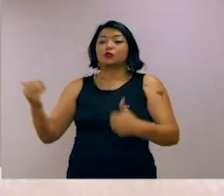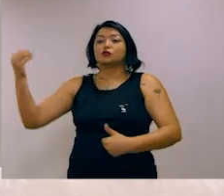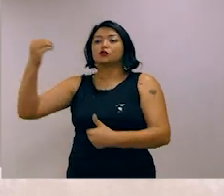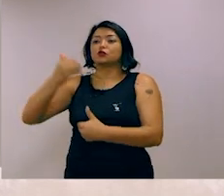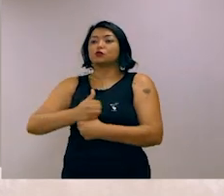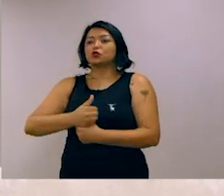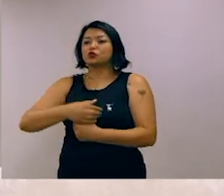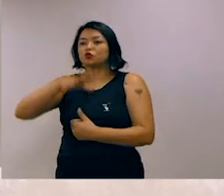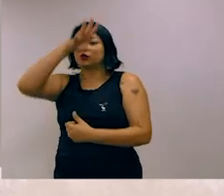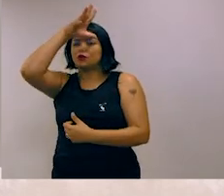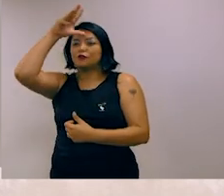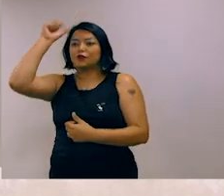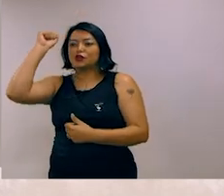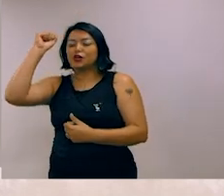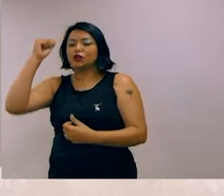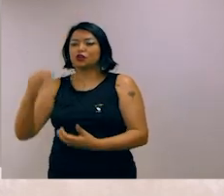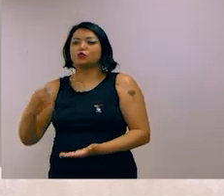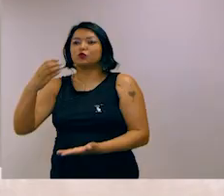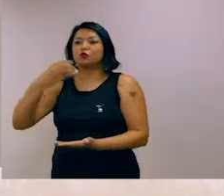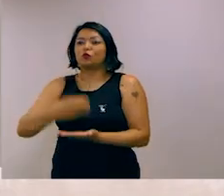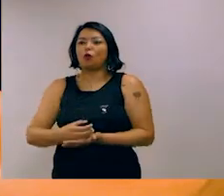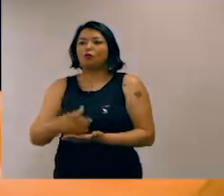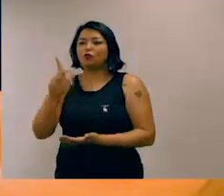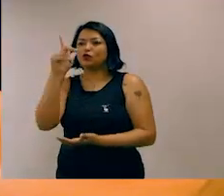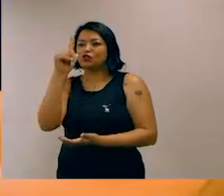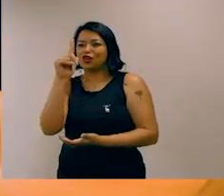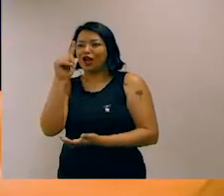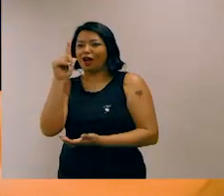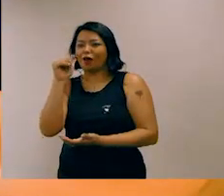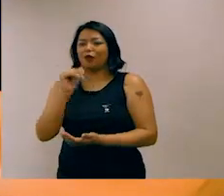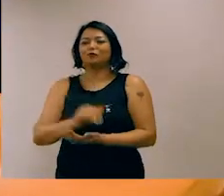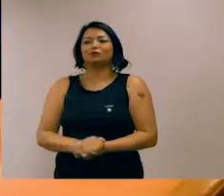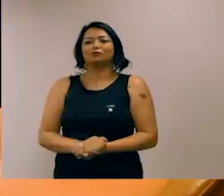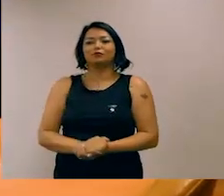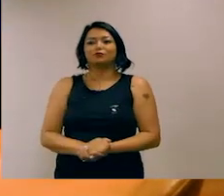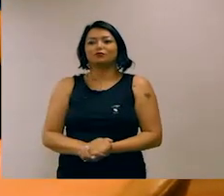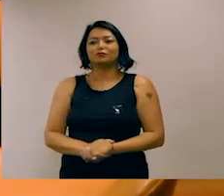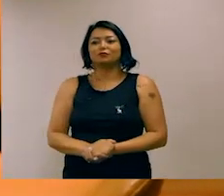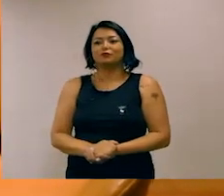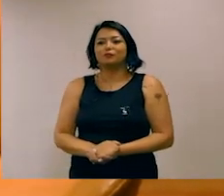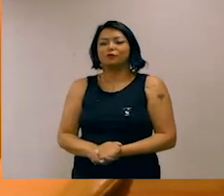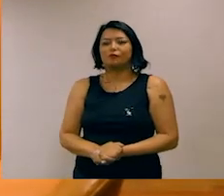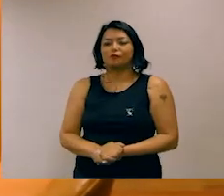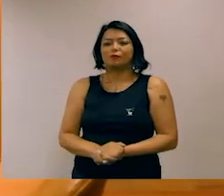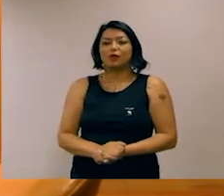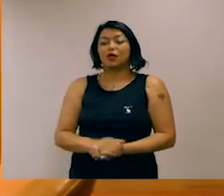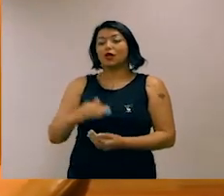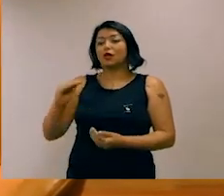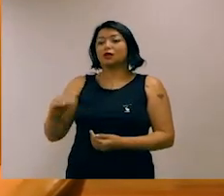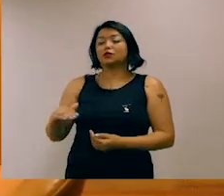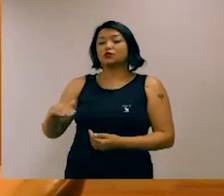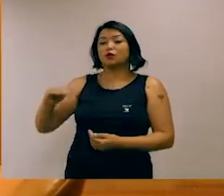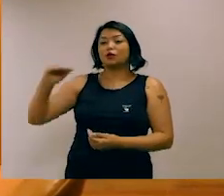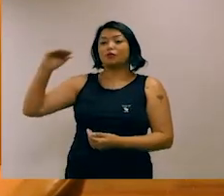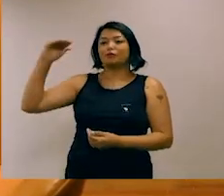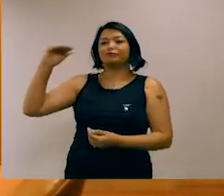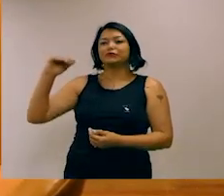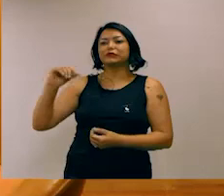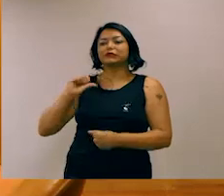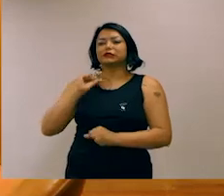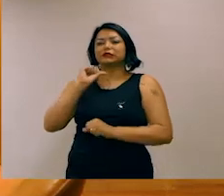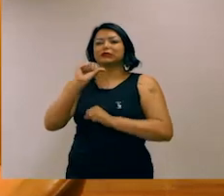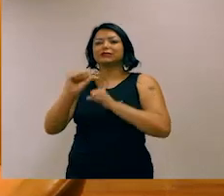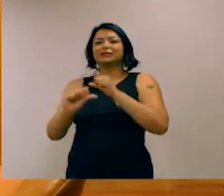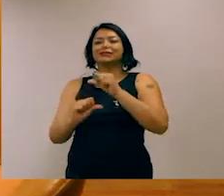So this allegedly also increases friction because you have to ask to change the soda, the water with soda, if you